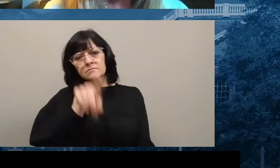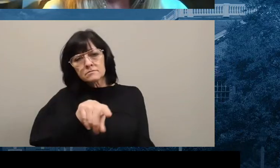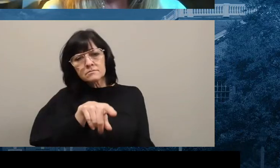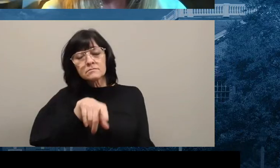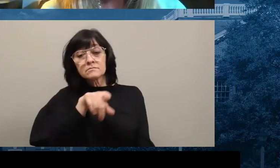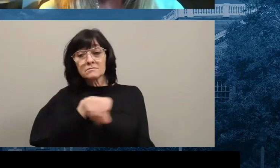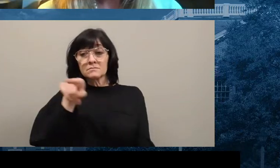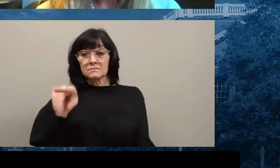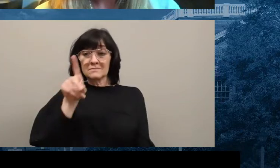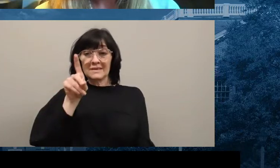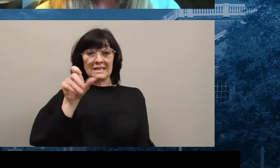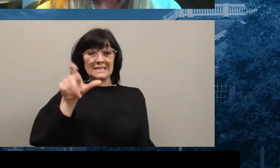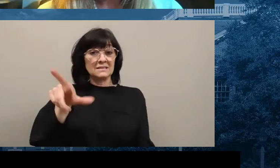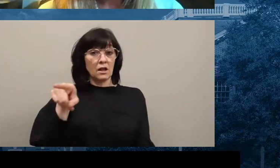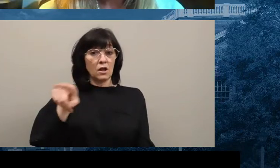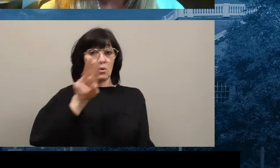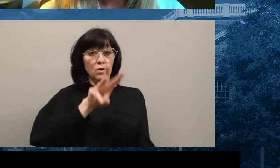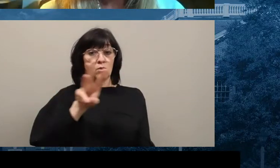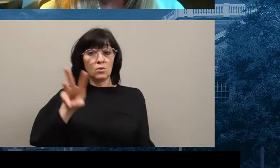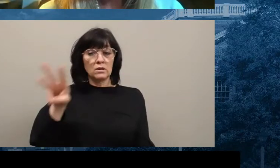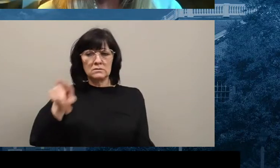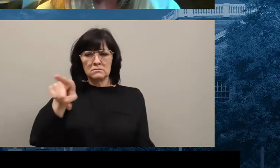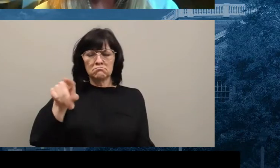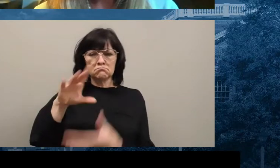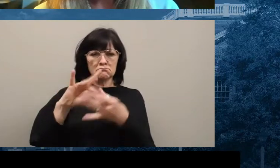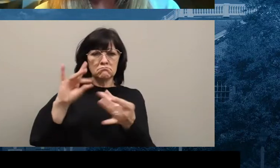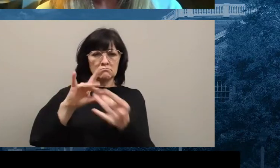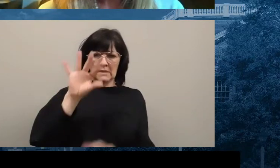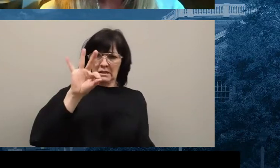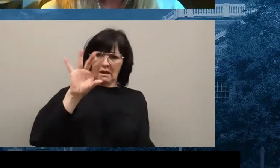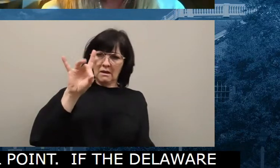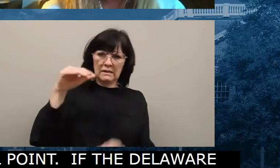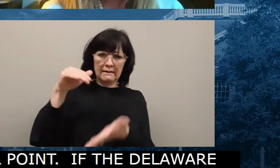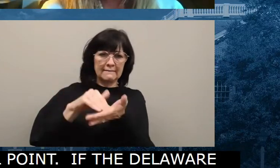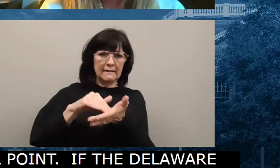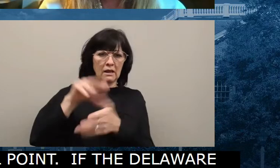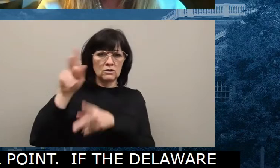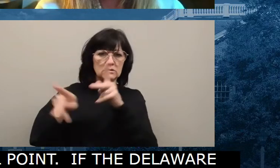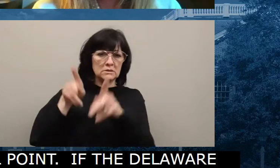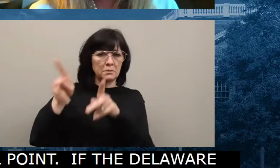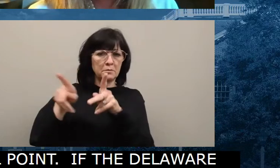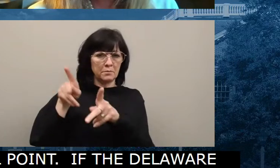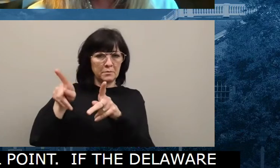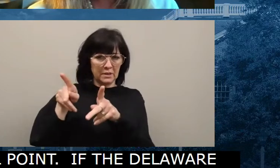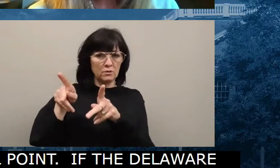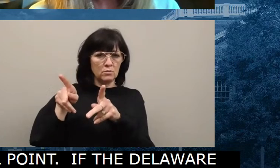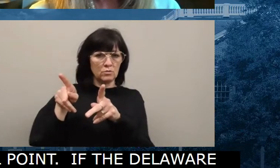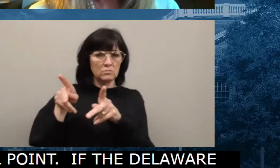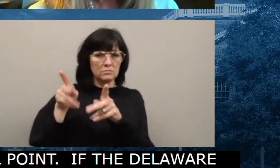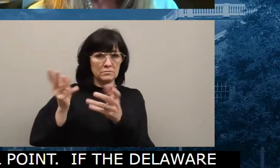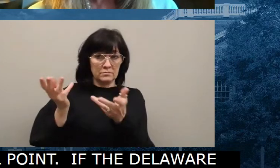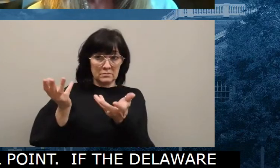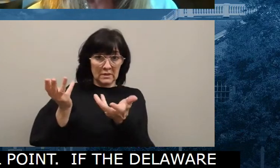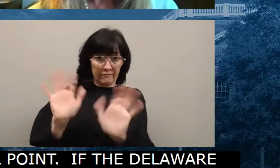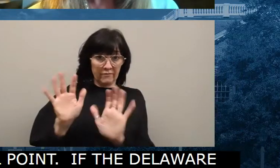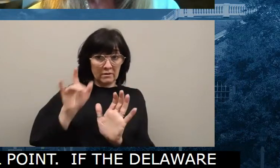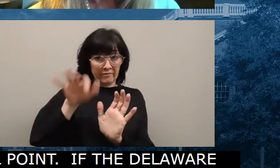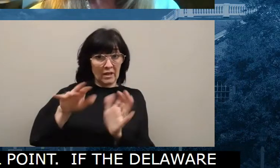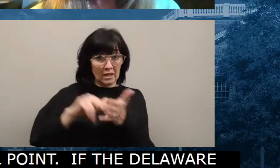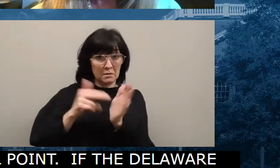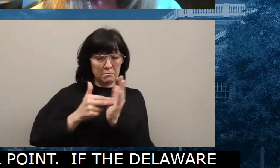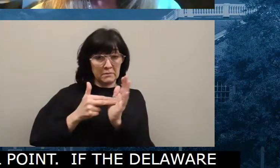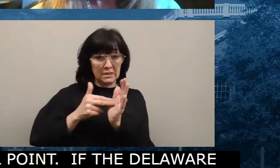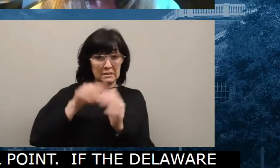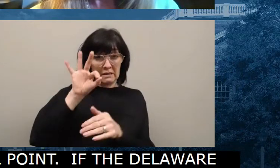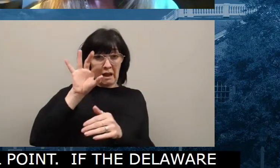website says we've had 98,000 cases, should we assume that this equals about 98,000 different people? Or does